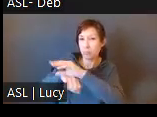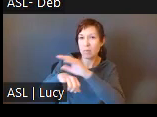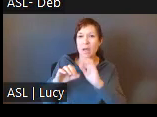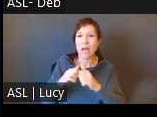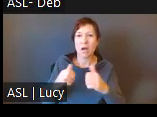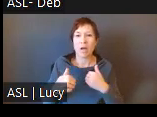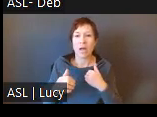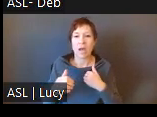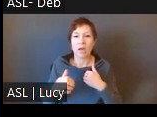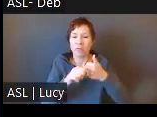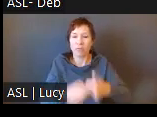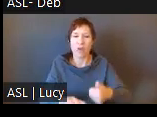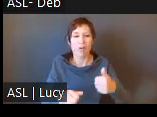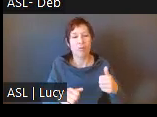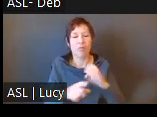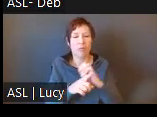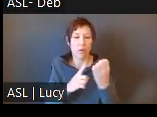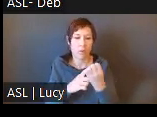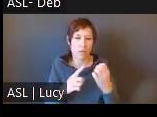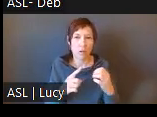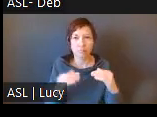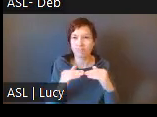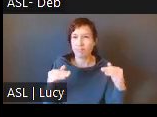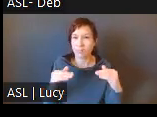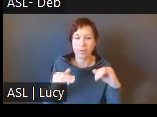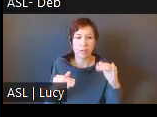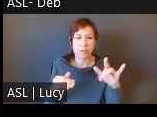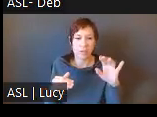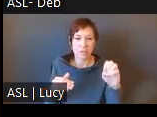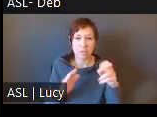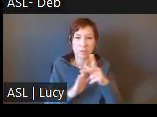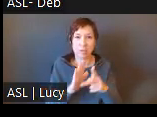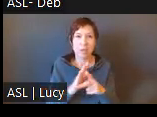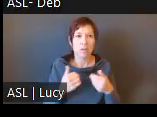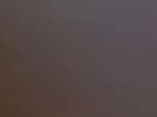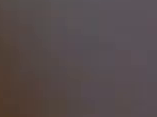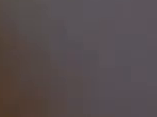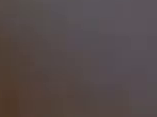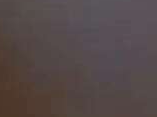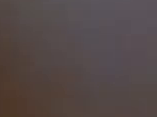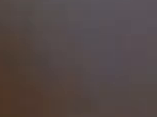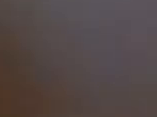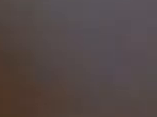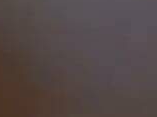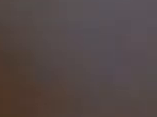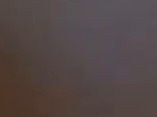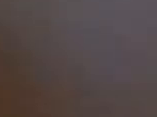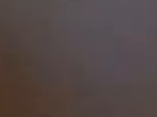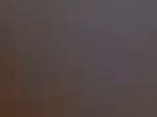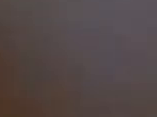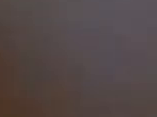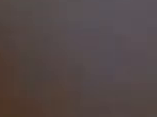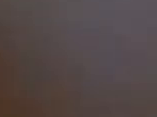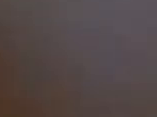justice principles at the Commonwealth. I am Rishi Reddy, the chairperson of the council and the director of